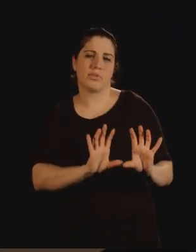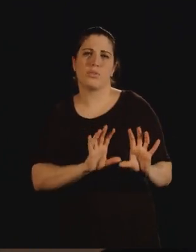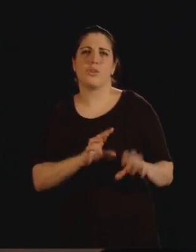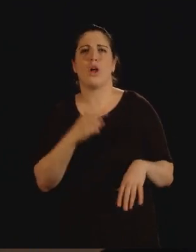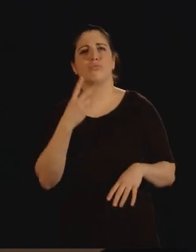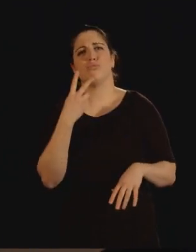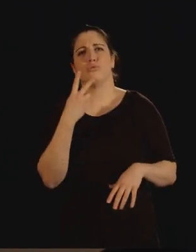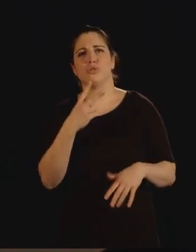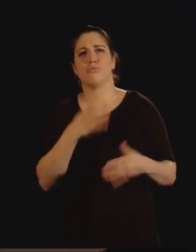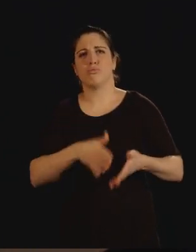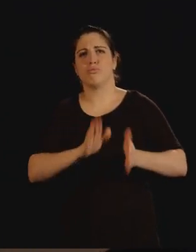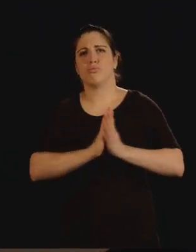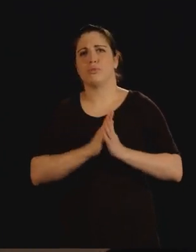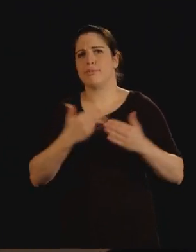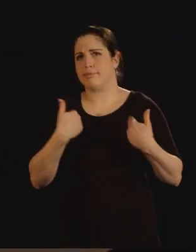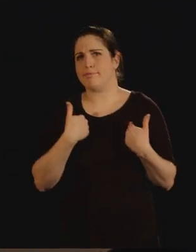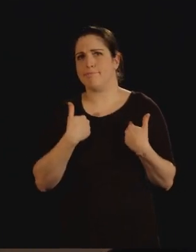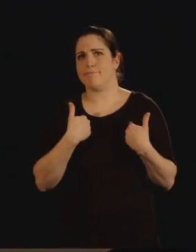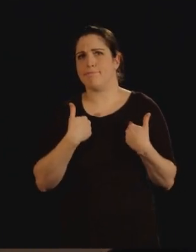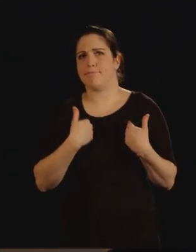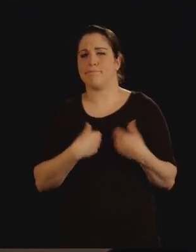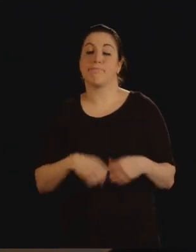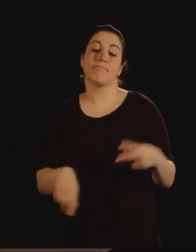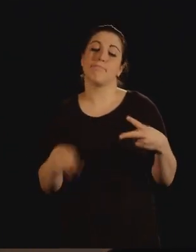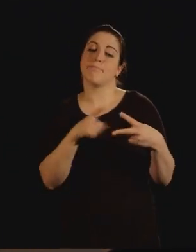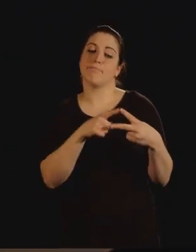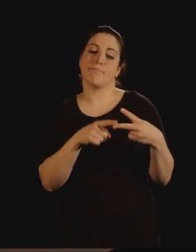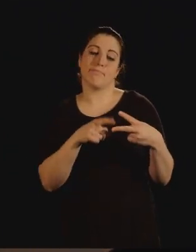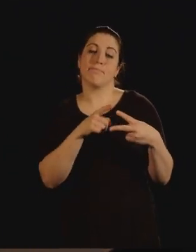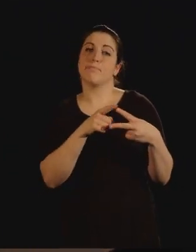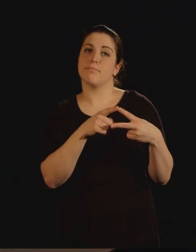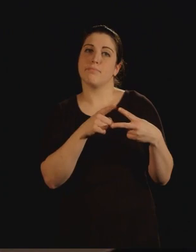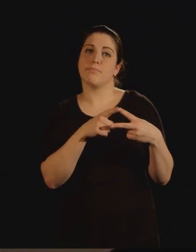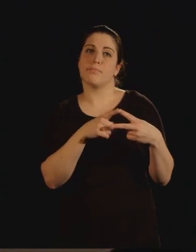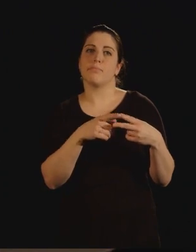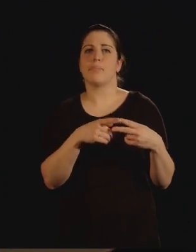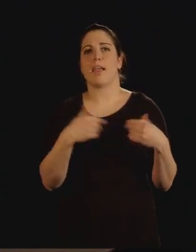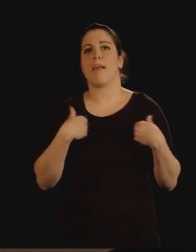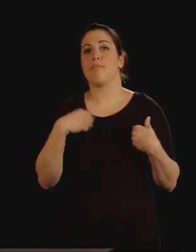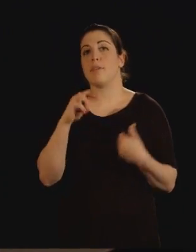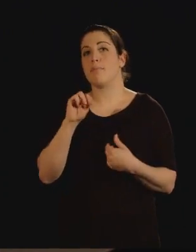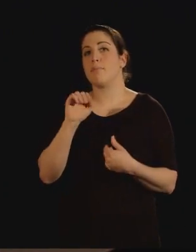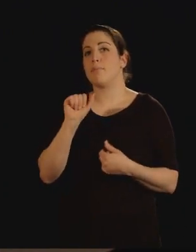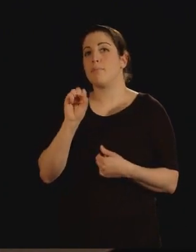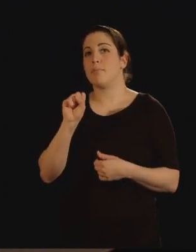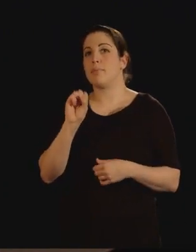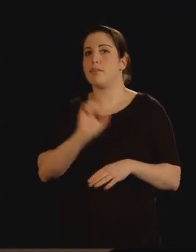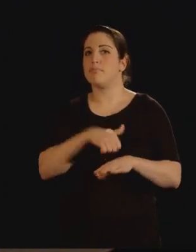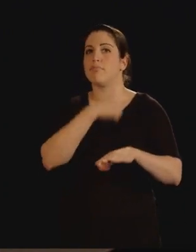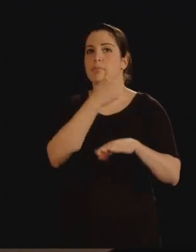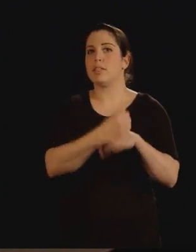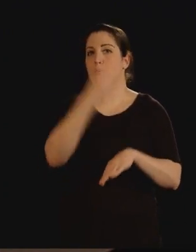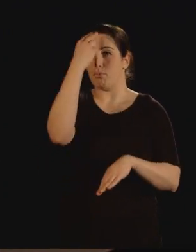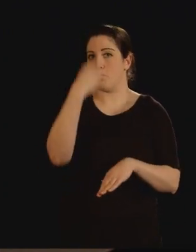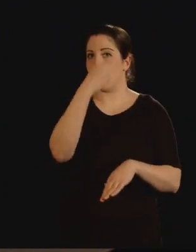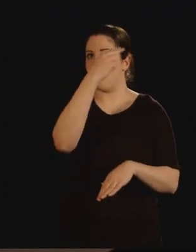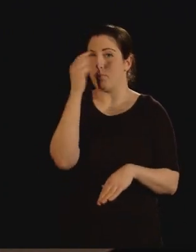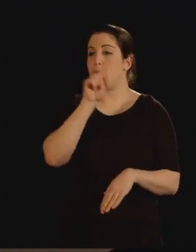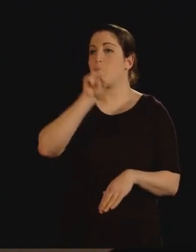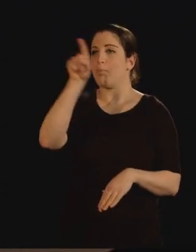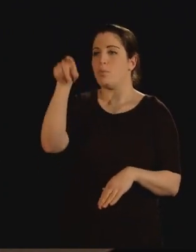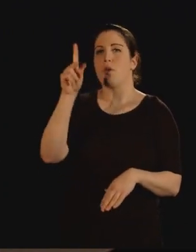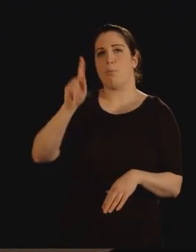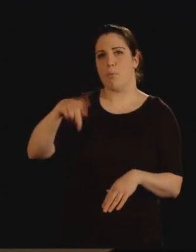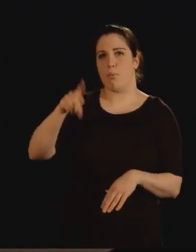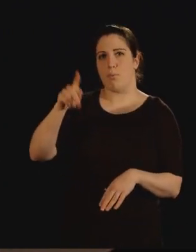had 2 simple requests. The first was to have a mass given by the Monsignor at the cathedral in